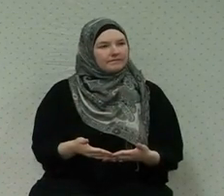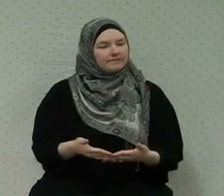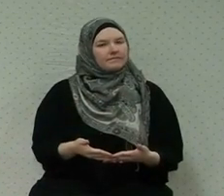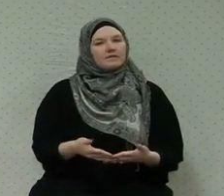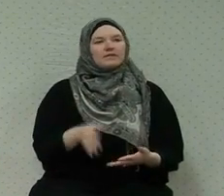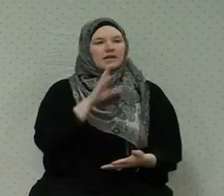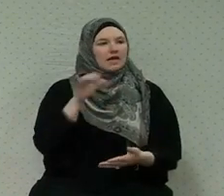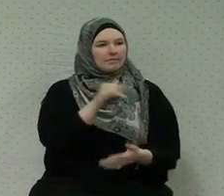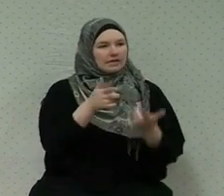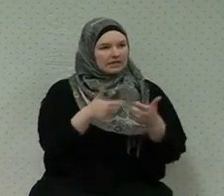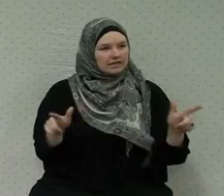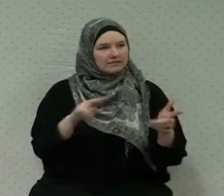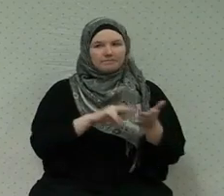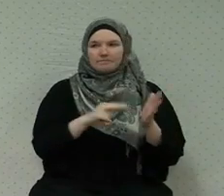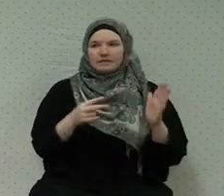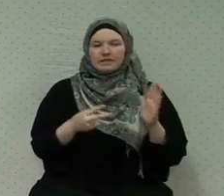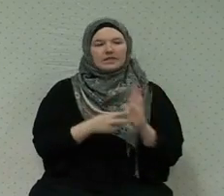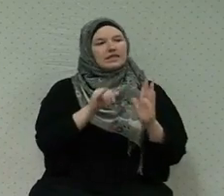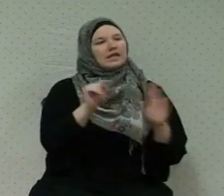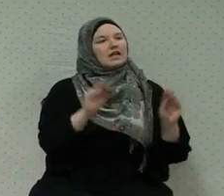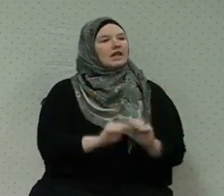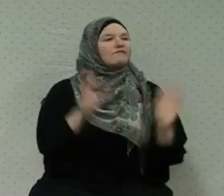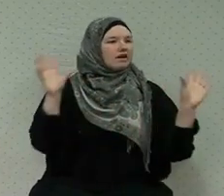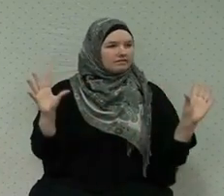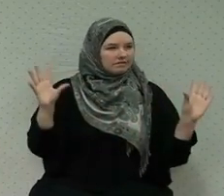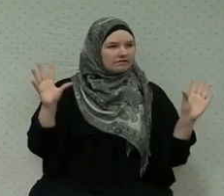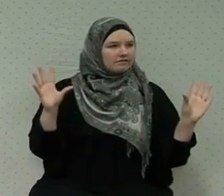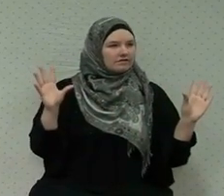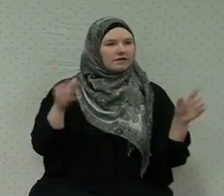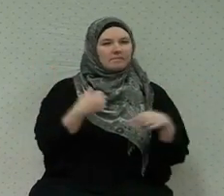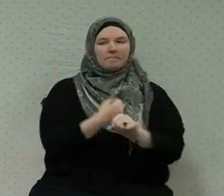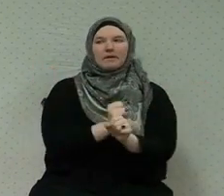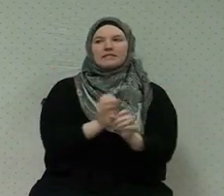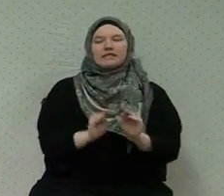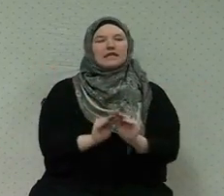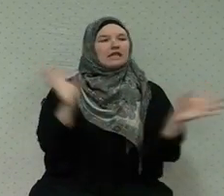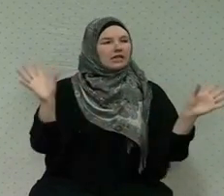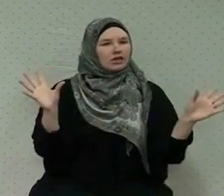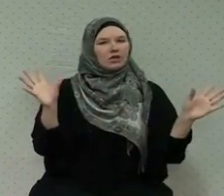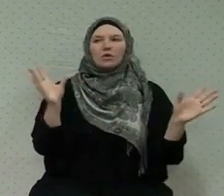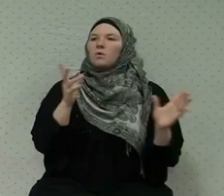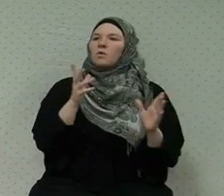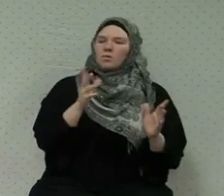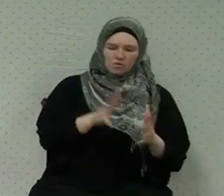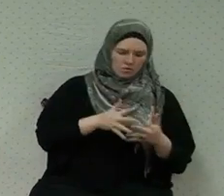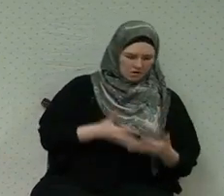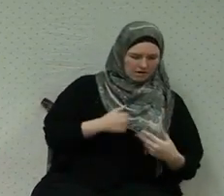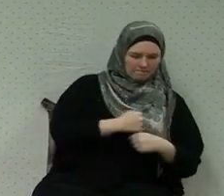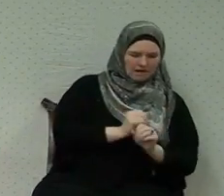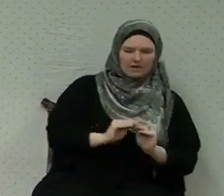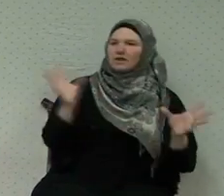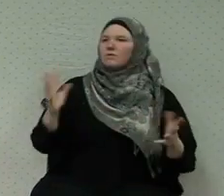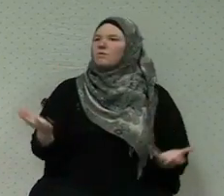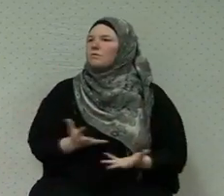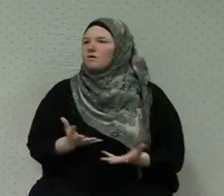which means it clarifies, it makes clear. What does it make clear?